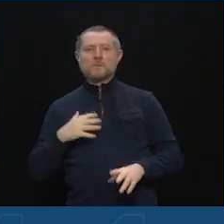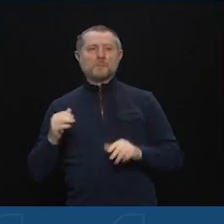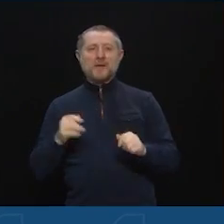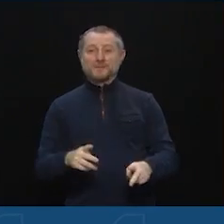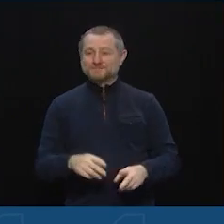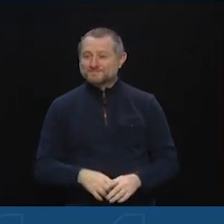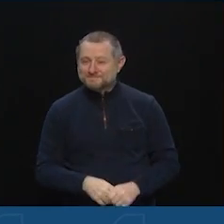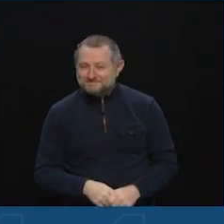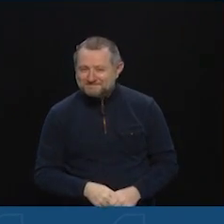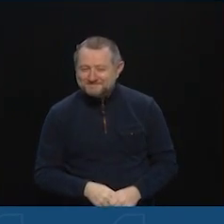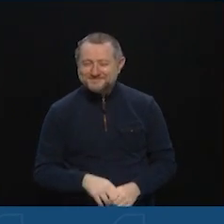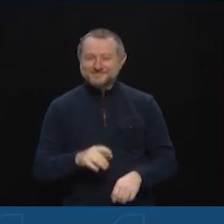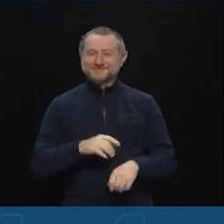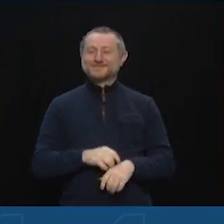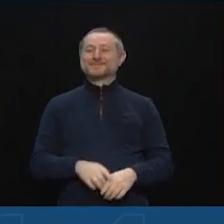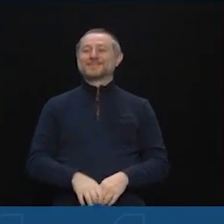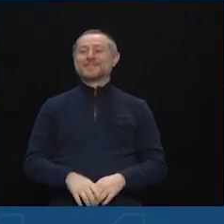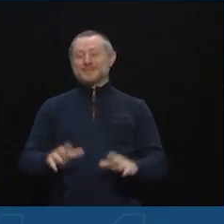So with that,